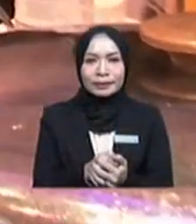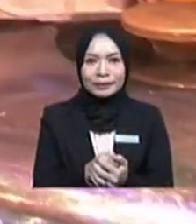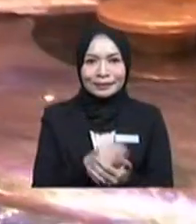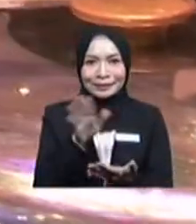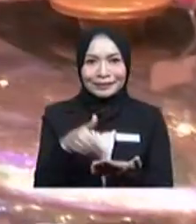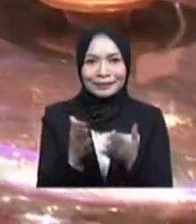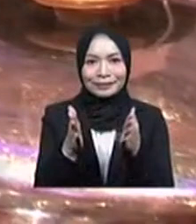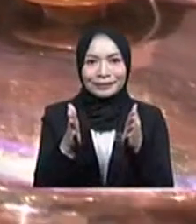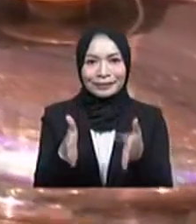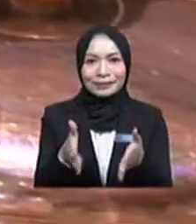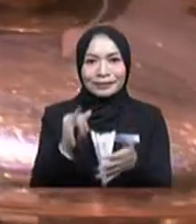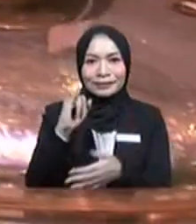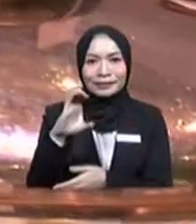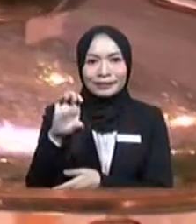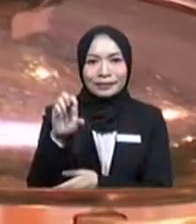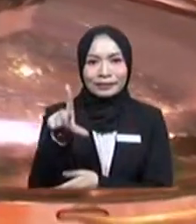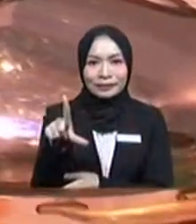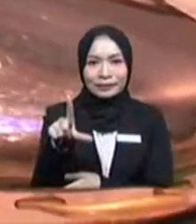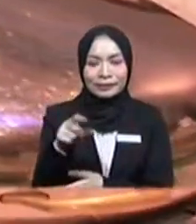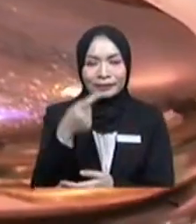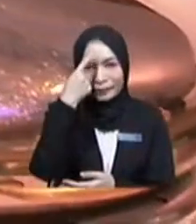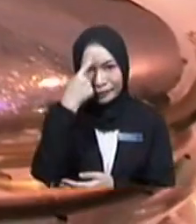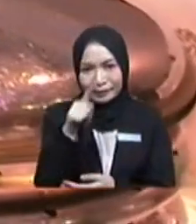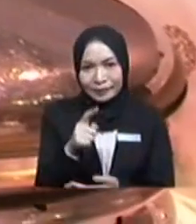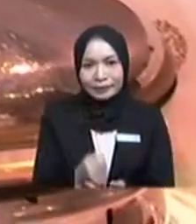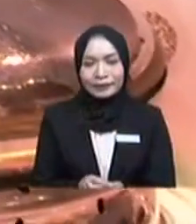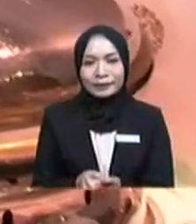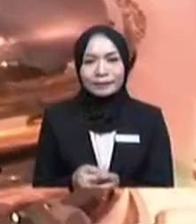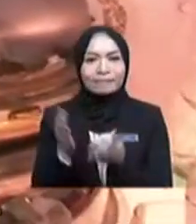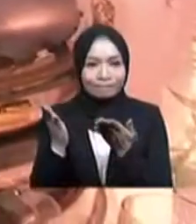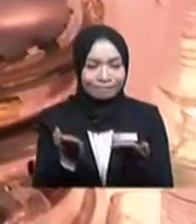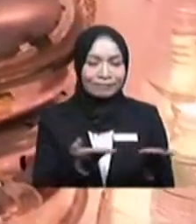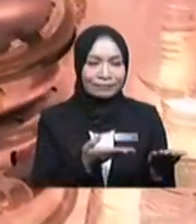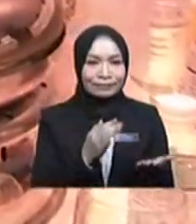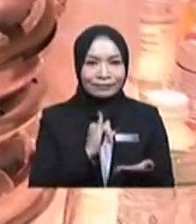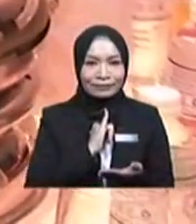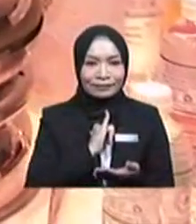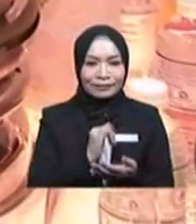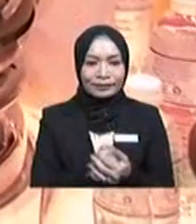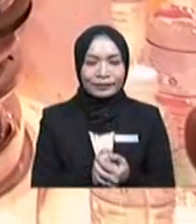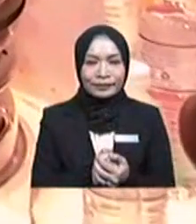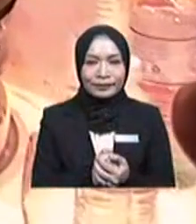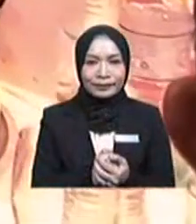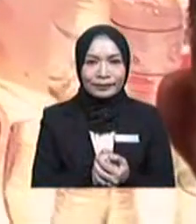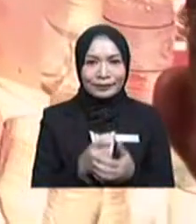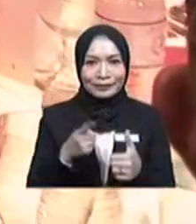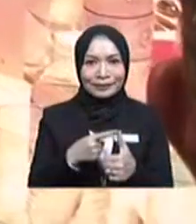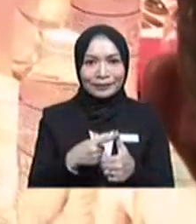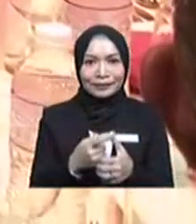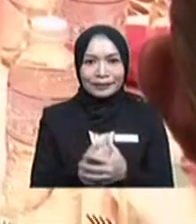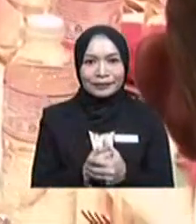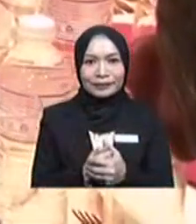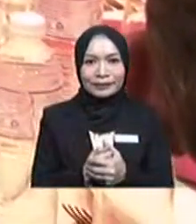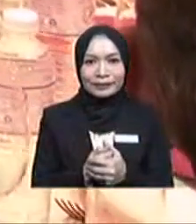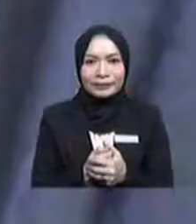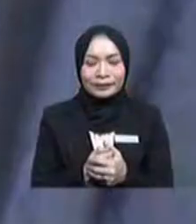2022, for inviting me to be here. The theme for the second ISEL 2022 is envisioning